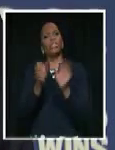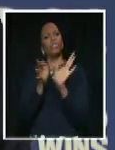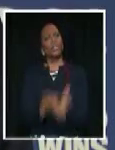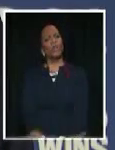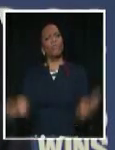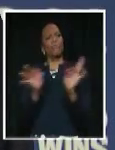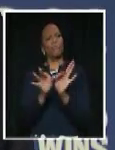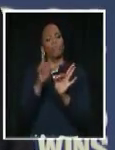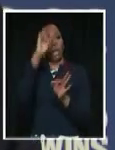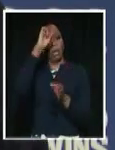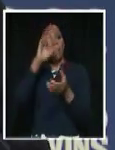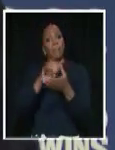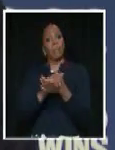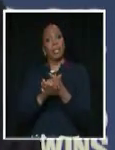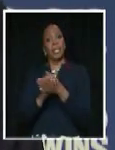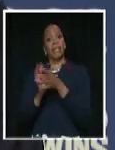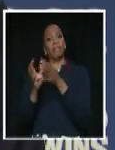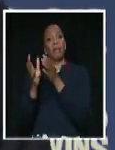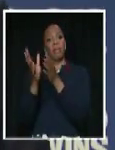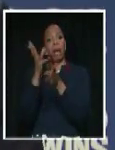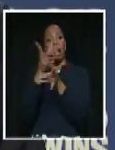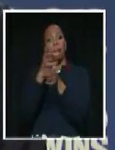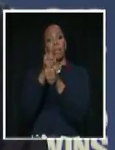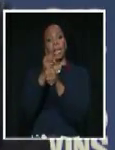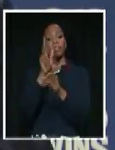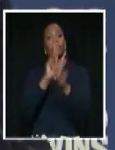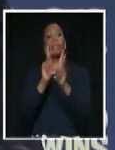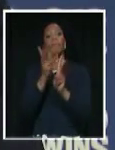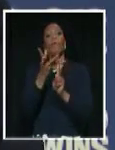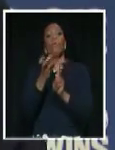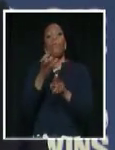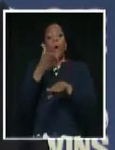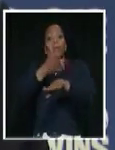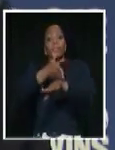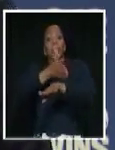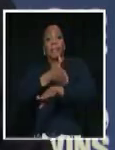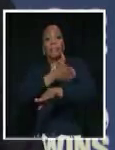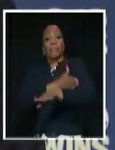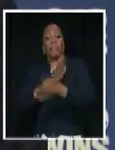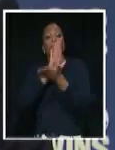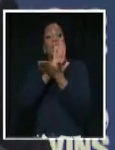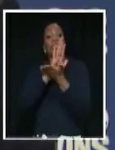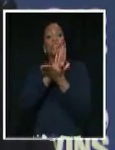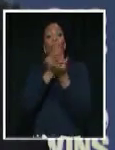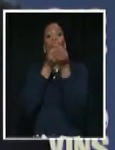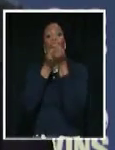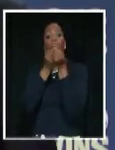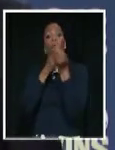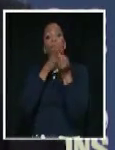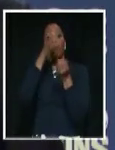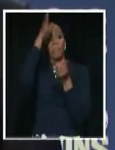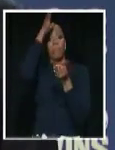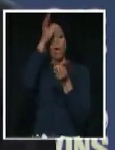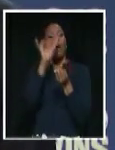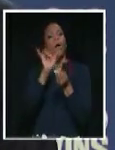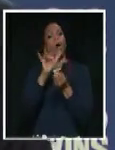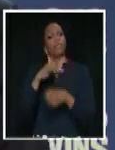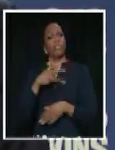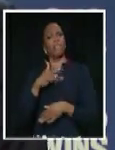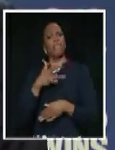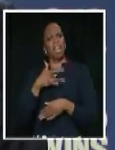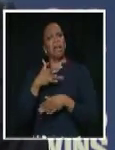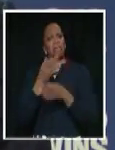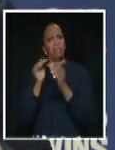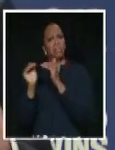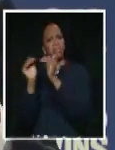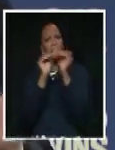the combination of the fact that people want these improvements in our schools, they want this support for parents, and they believe it's fair to ask the wealthy to do a little